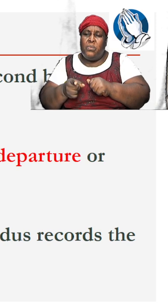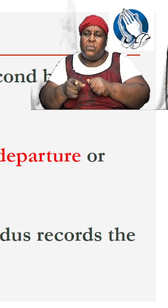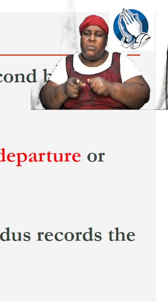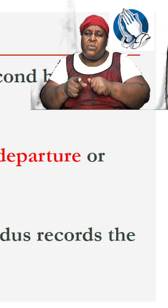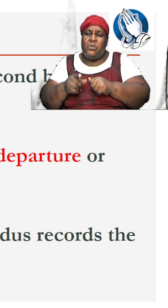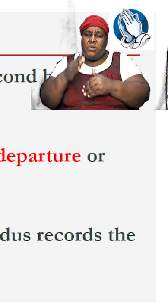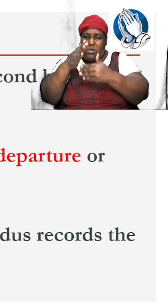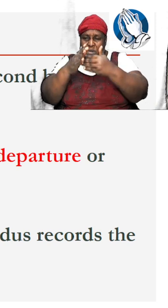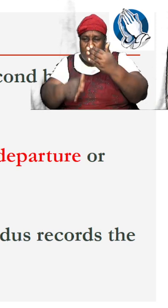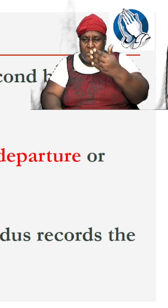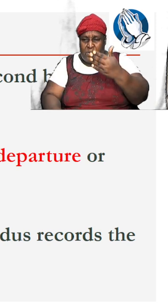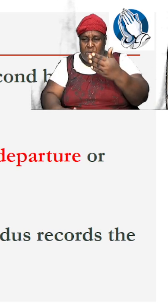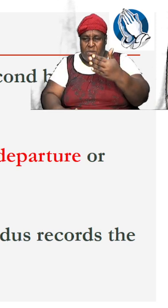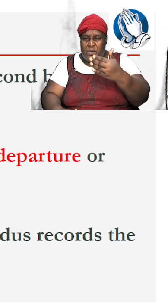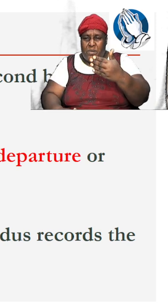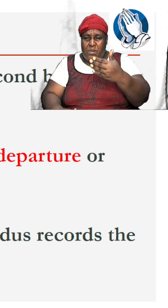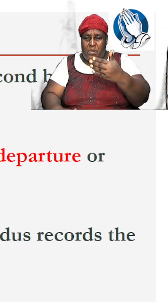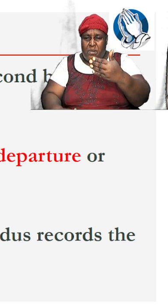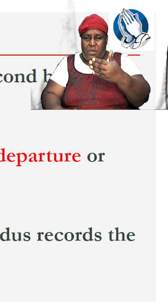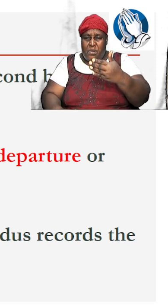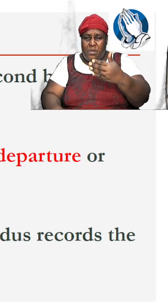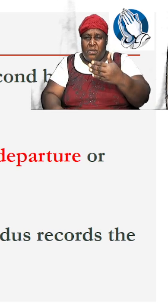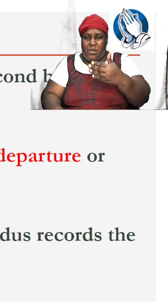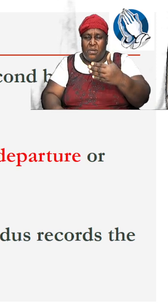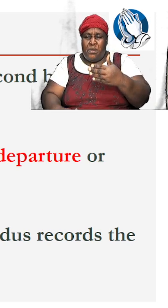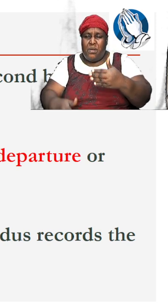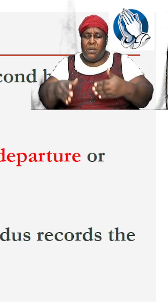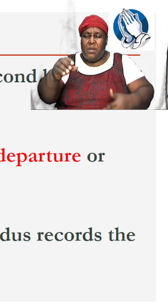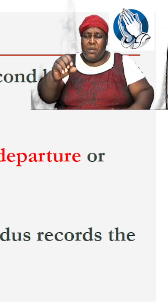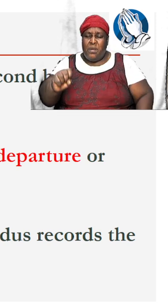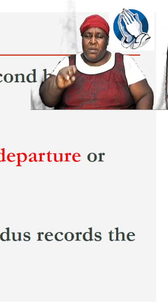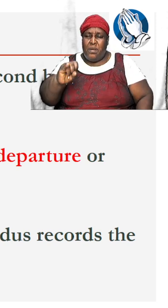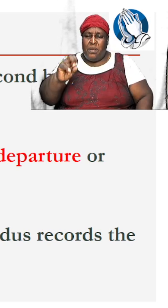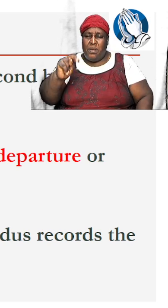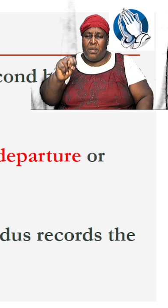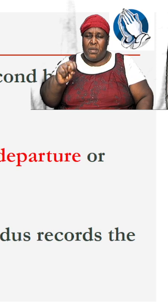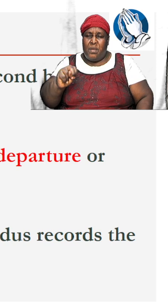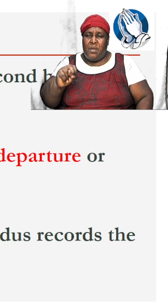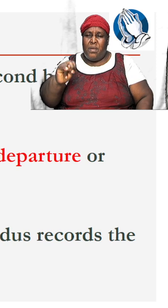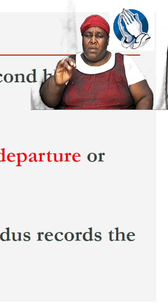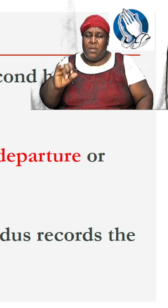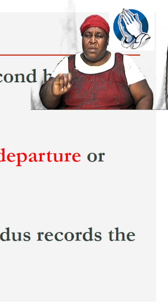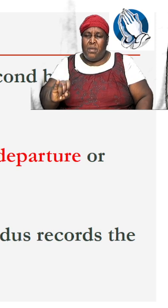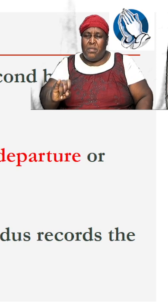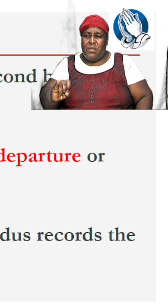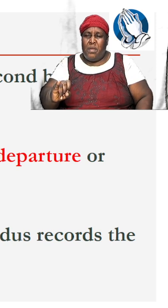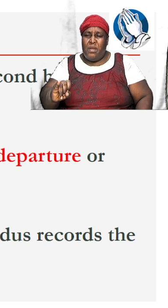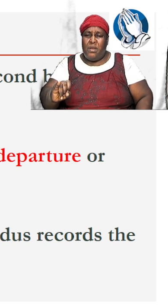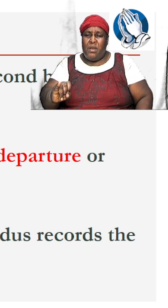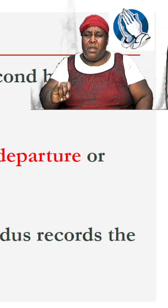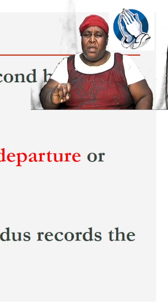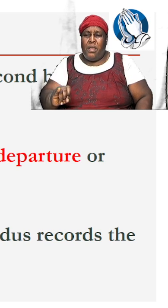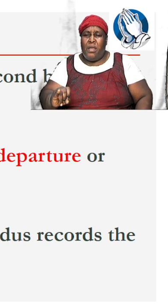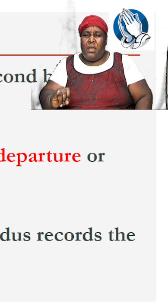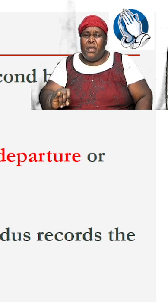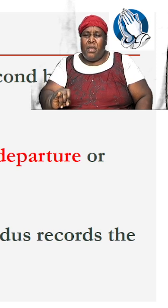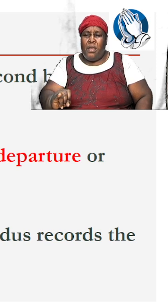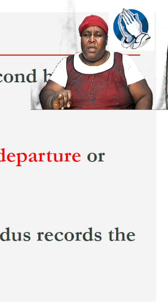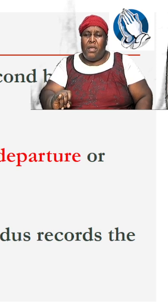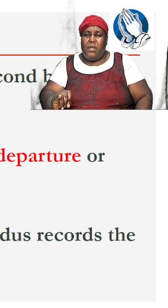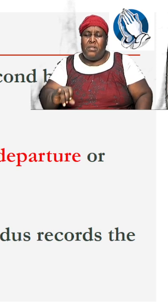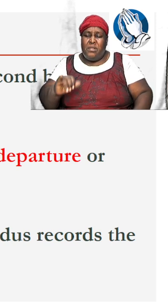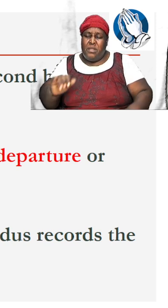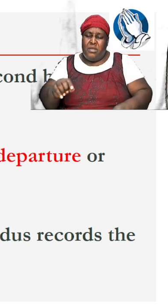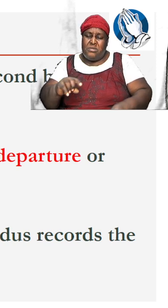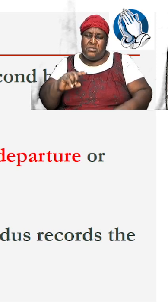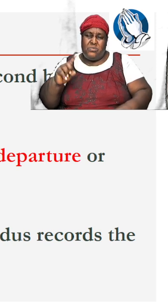the border of the Sinai region, at a place called Etham. And this is where God actually began to guide the people.